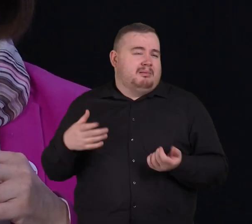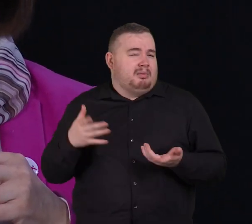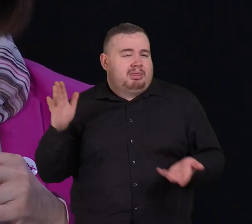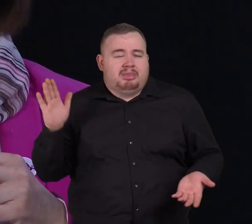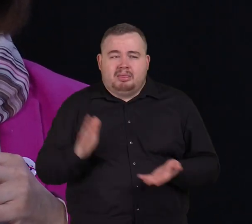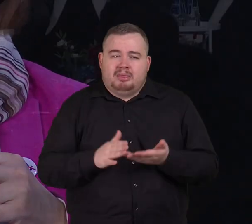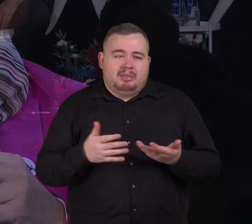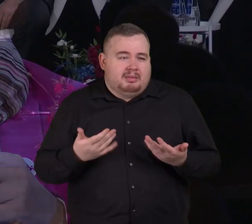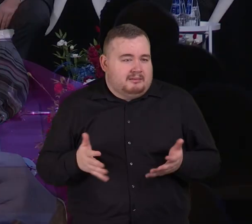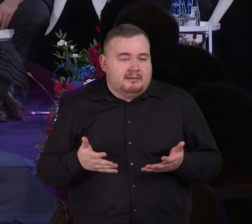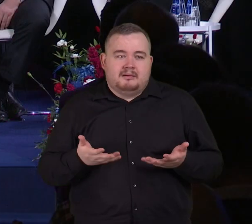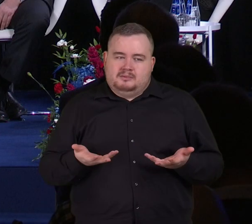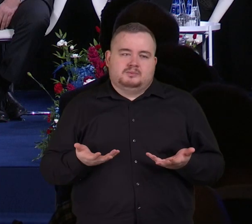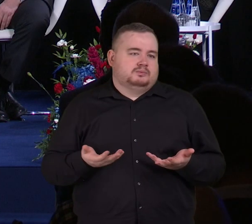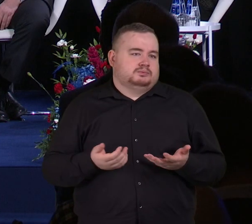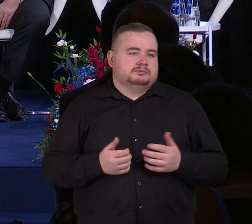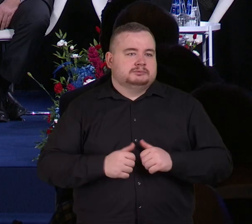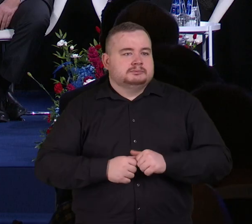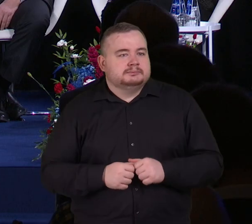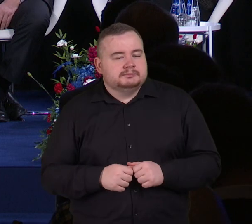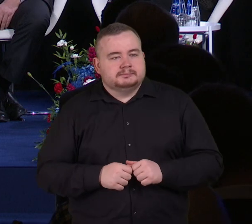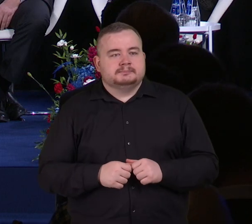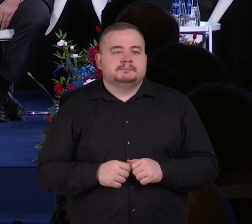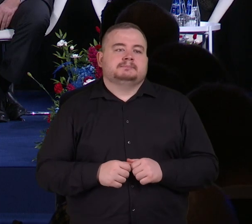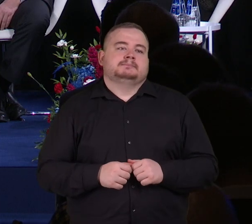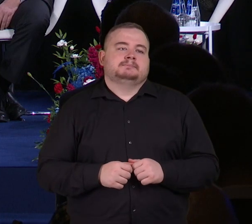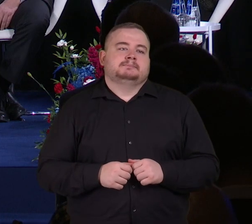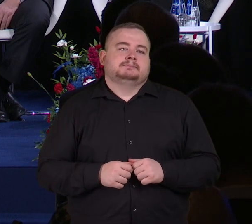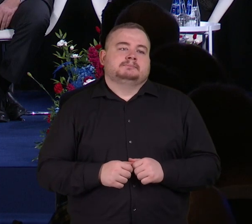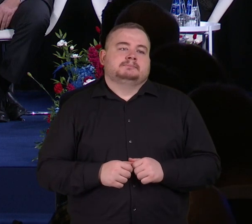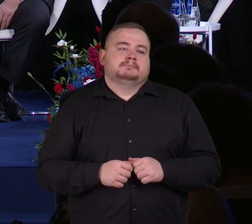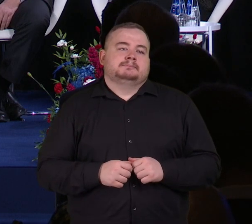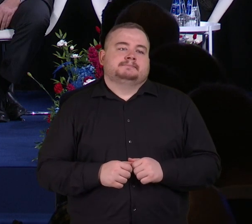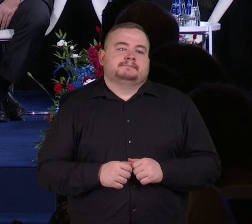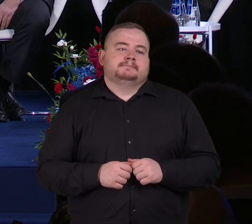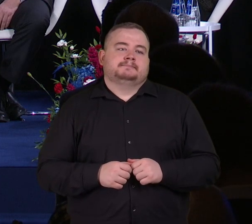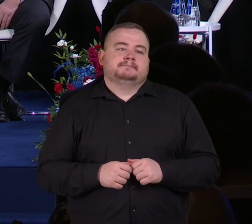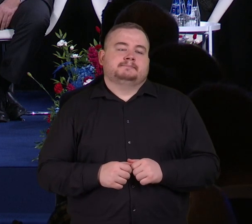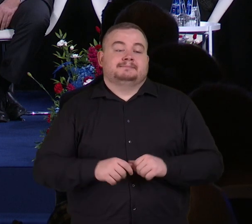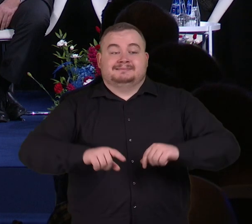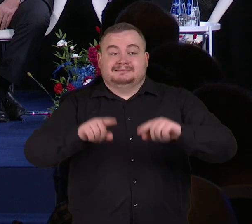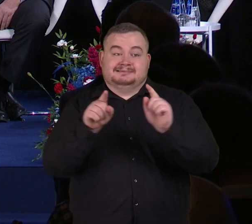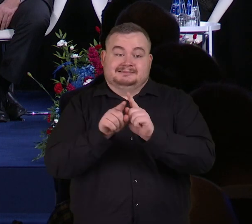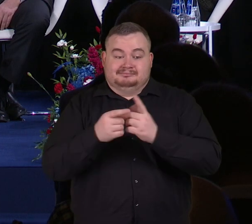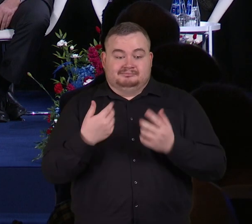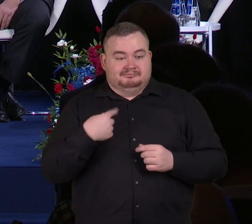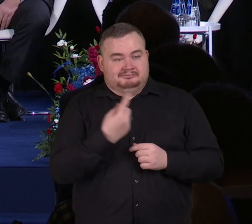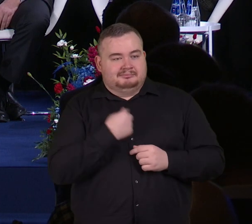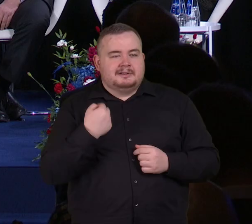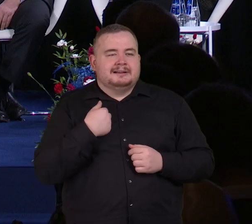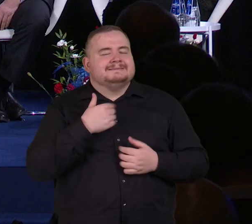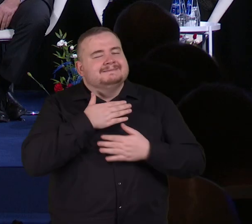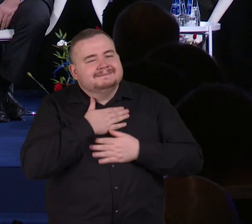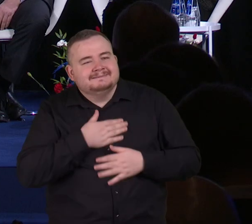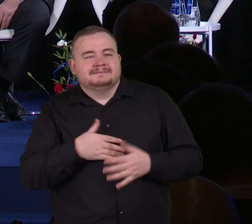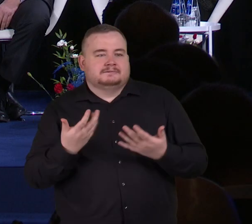internet. And we also wanted to show the touristic value of this area.